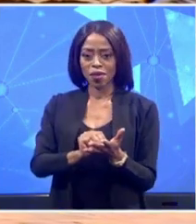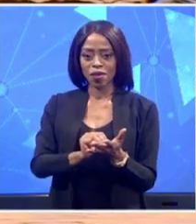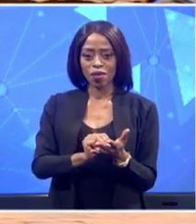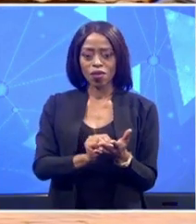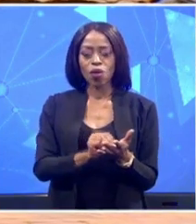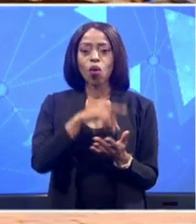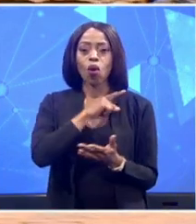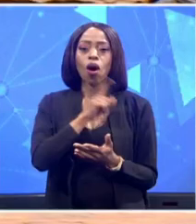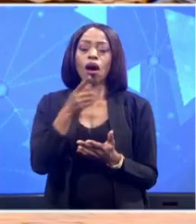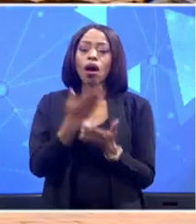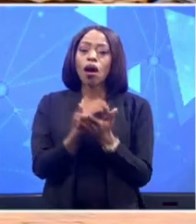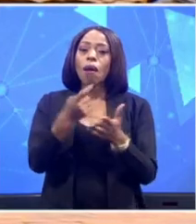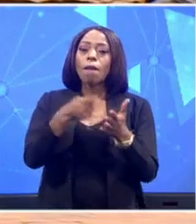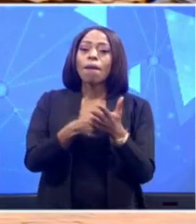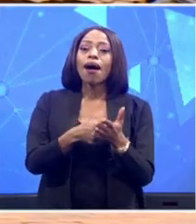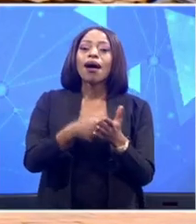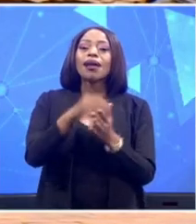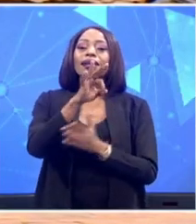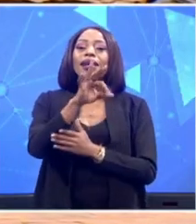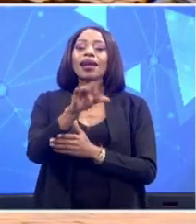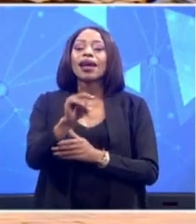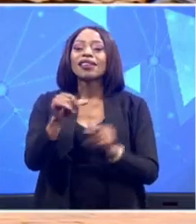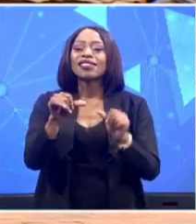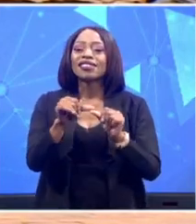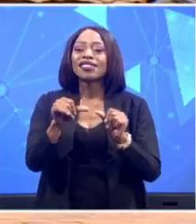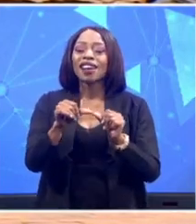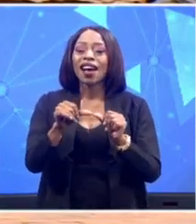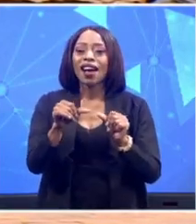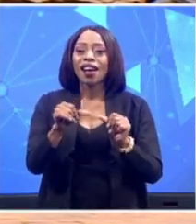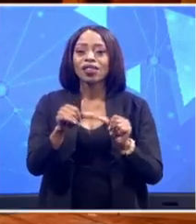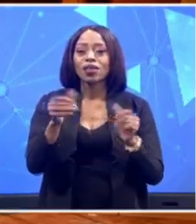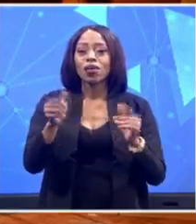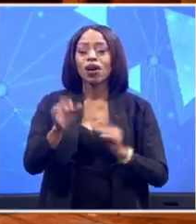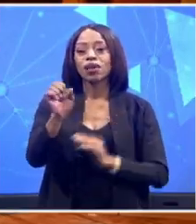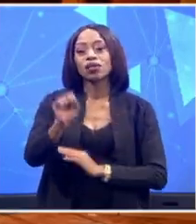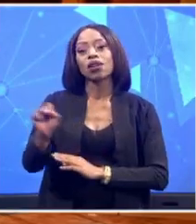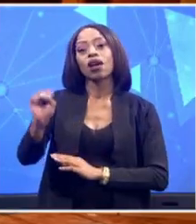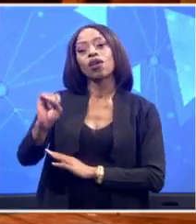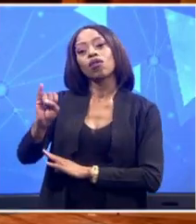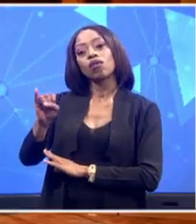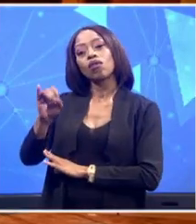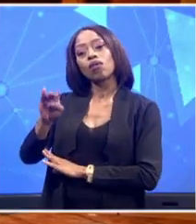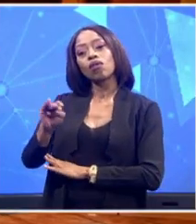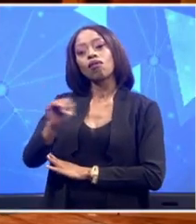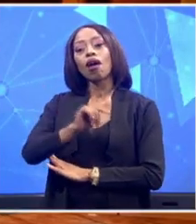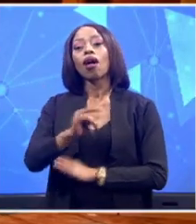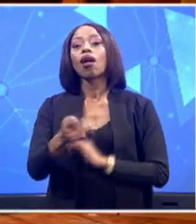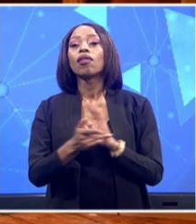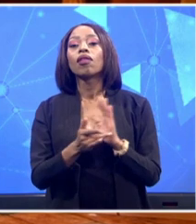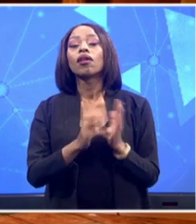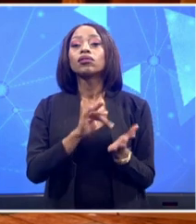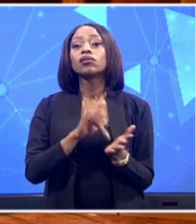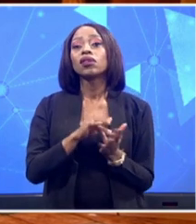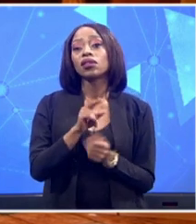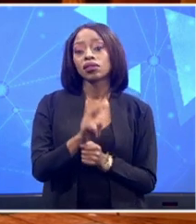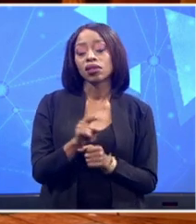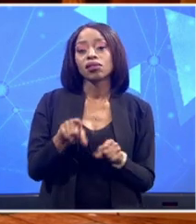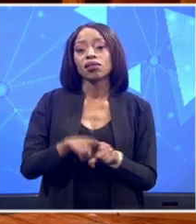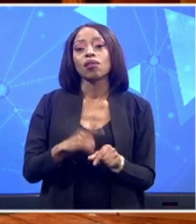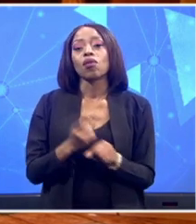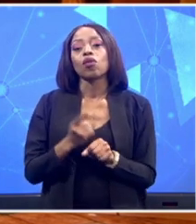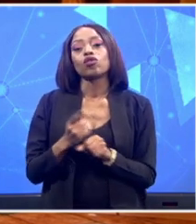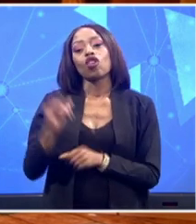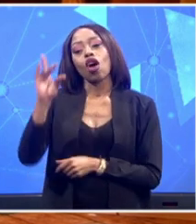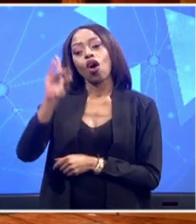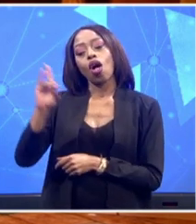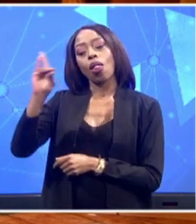to buy the 38-hectare property in the south of Johannesburg. The fully functional technical centre will also have